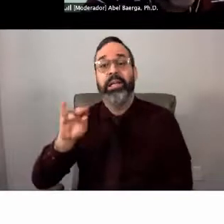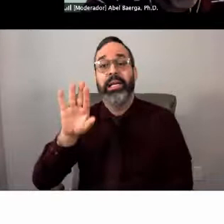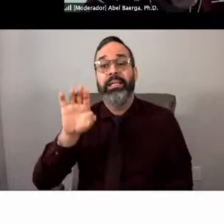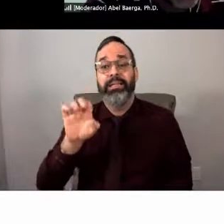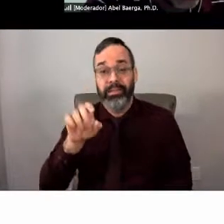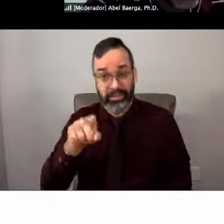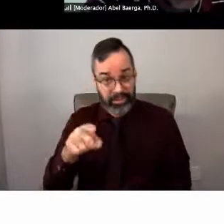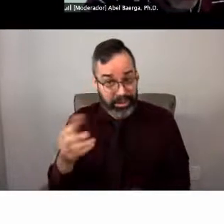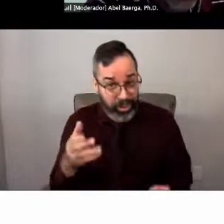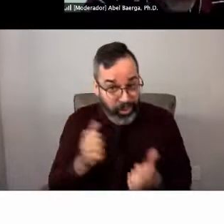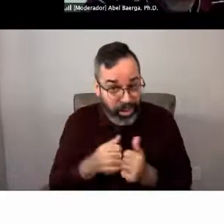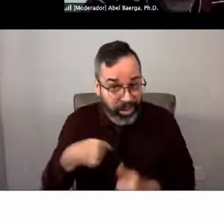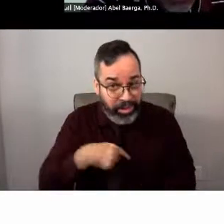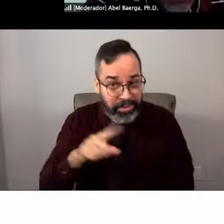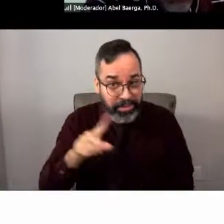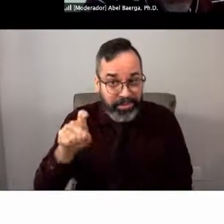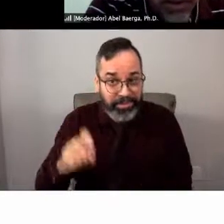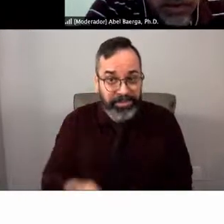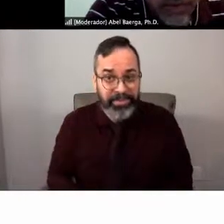with us?